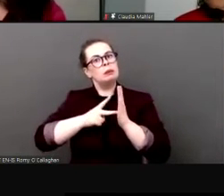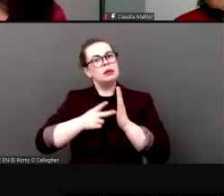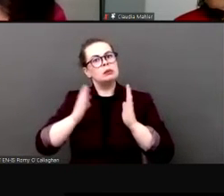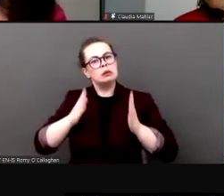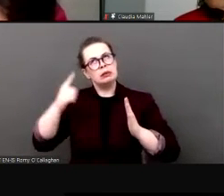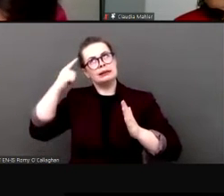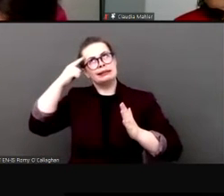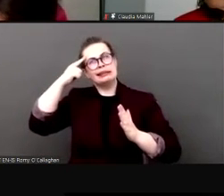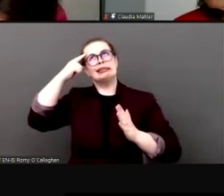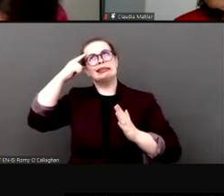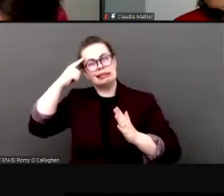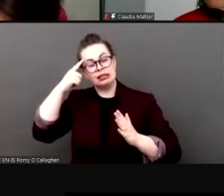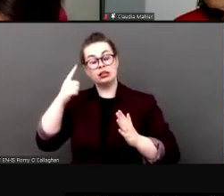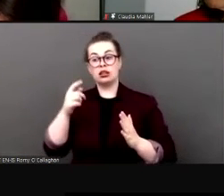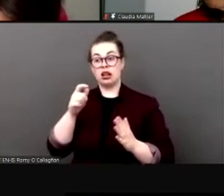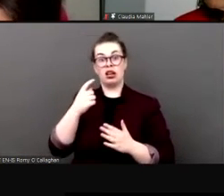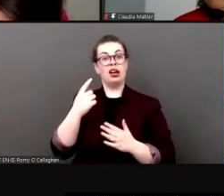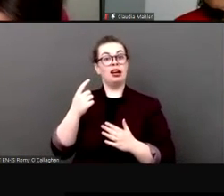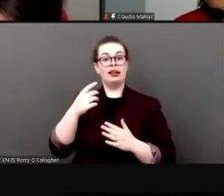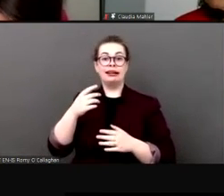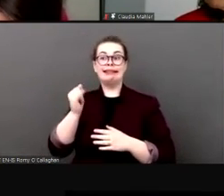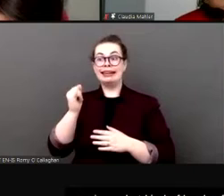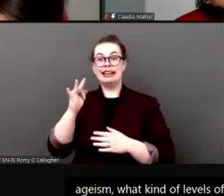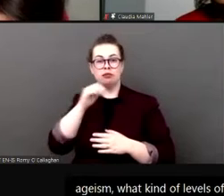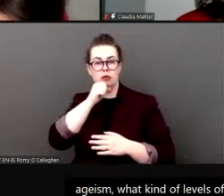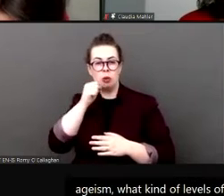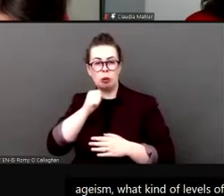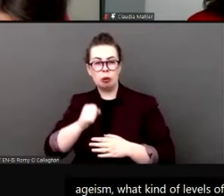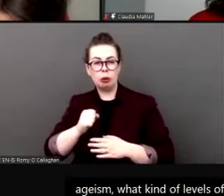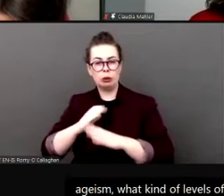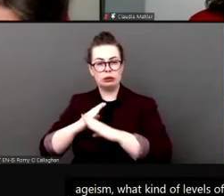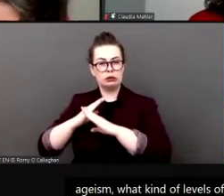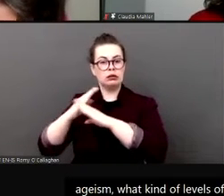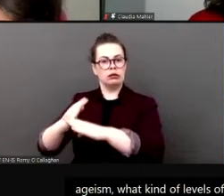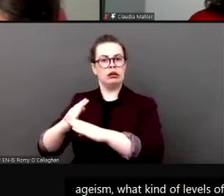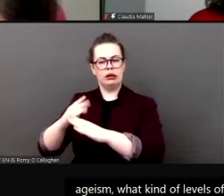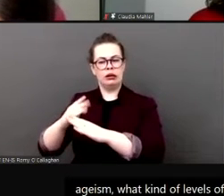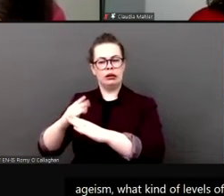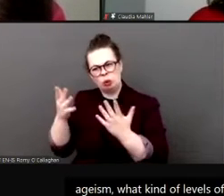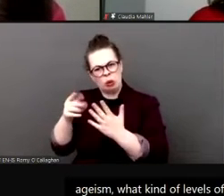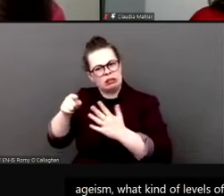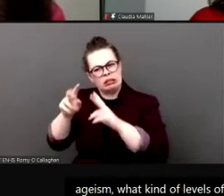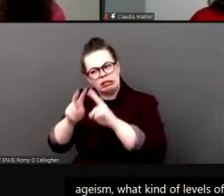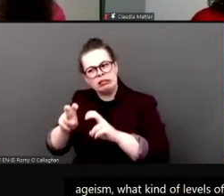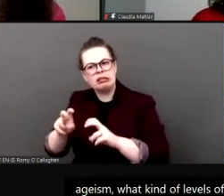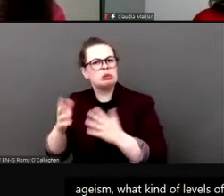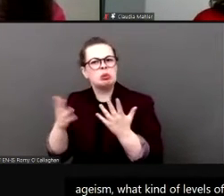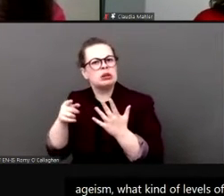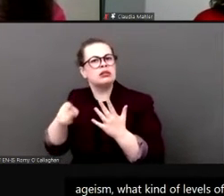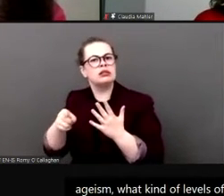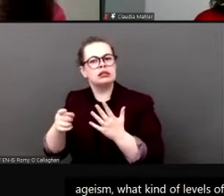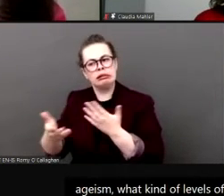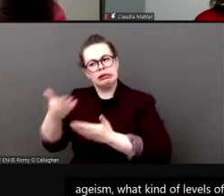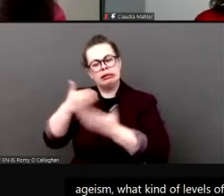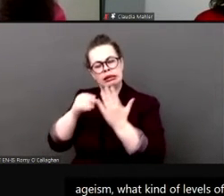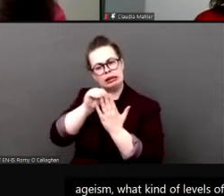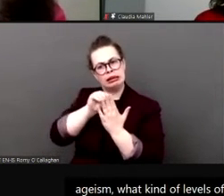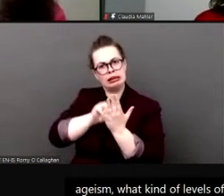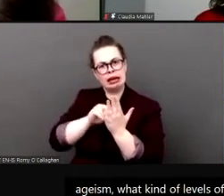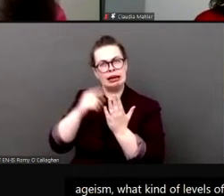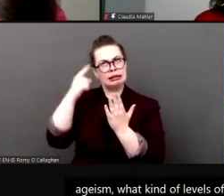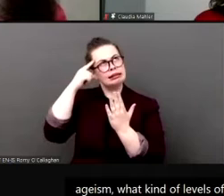do both of them trigger? And third, but most importantly, how can we imagine sustainable